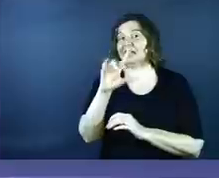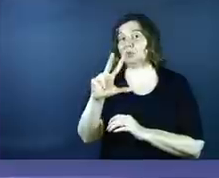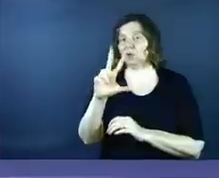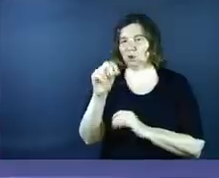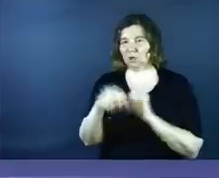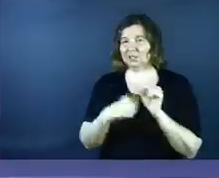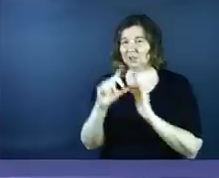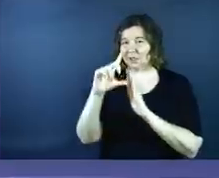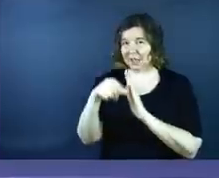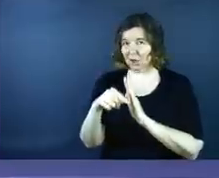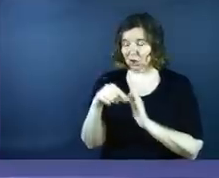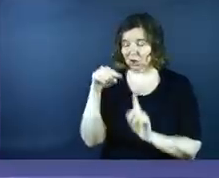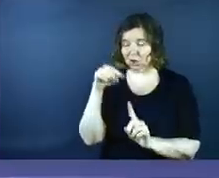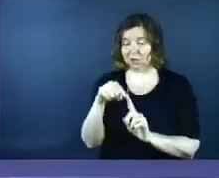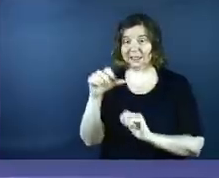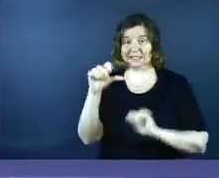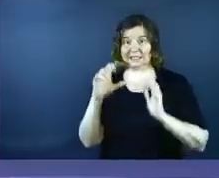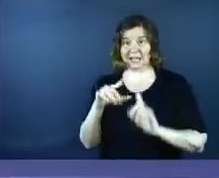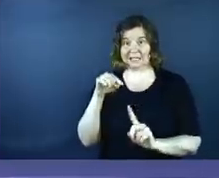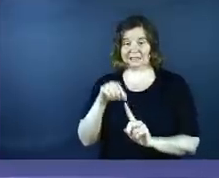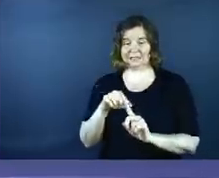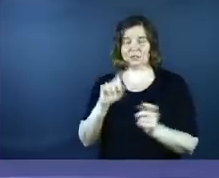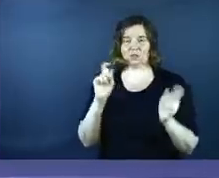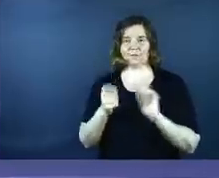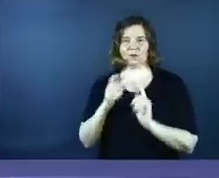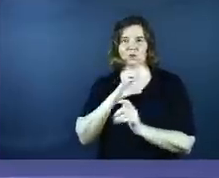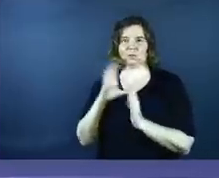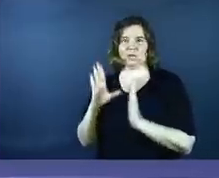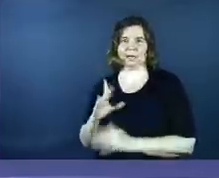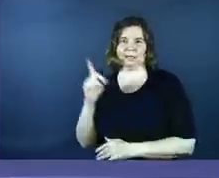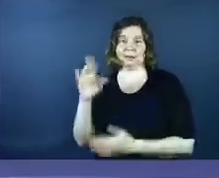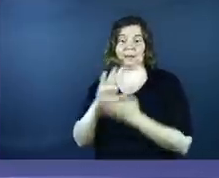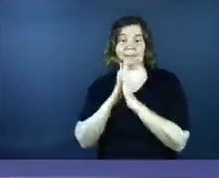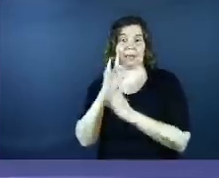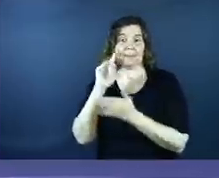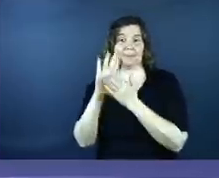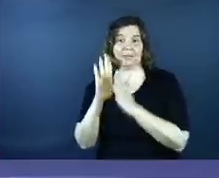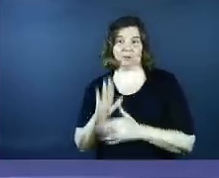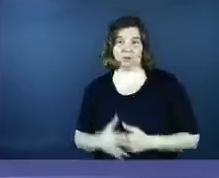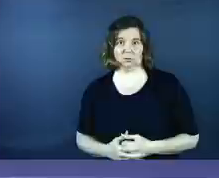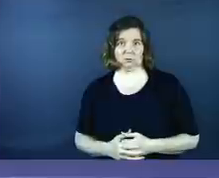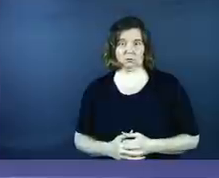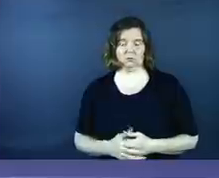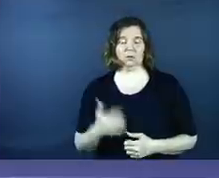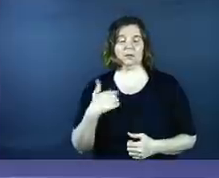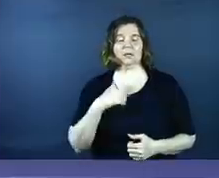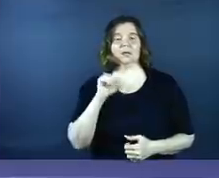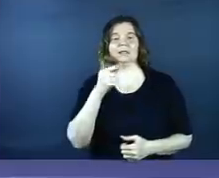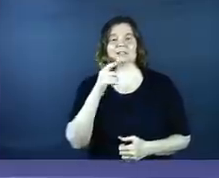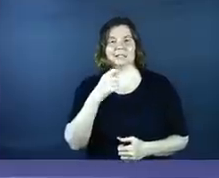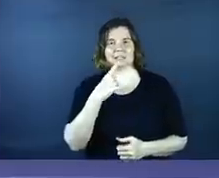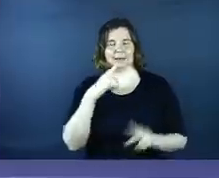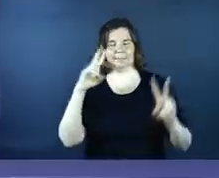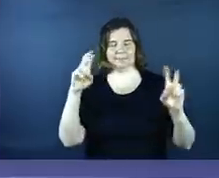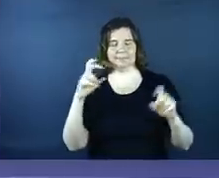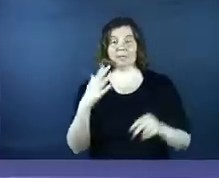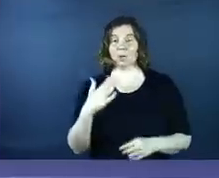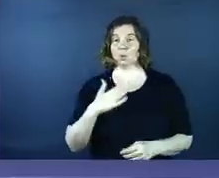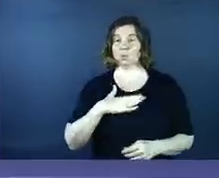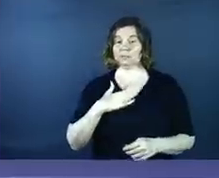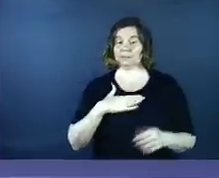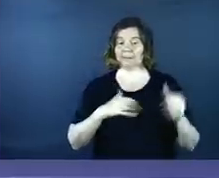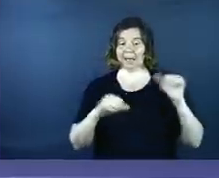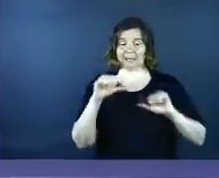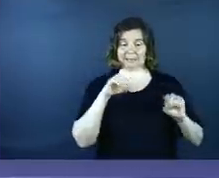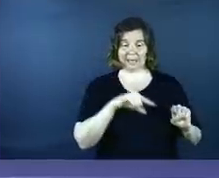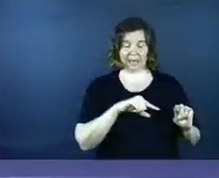later, this scientist converted to Christianity, became a believer. This is what Sandage said. He says, it was my